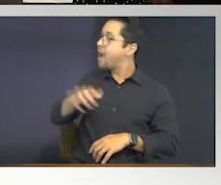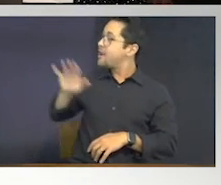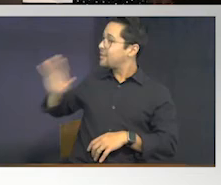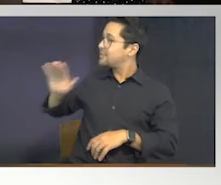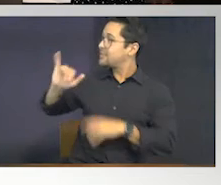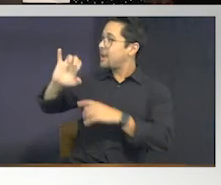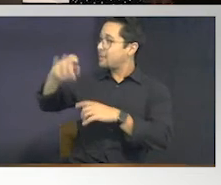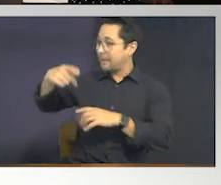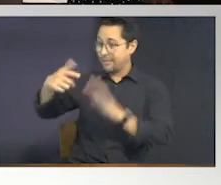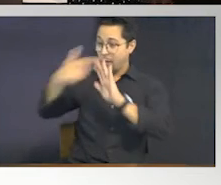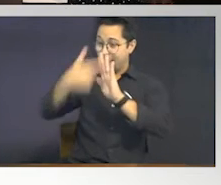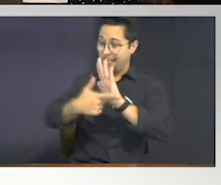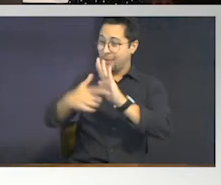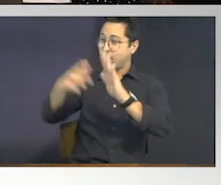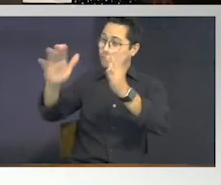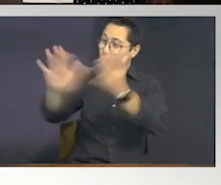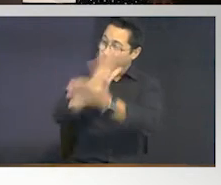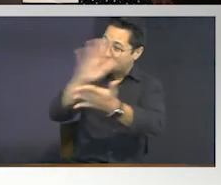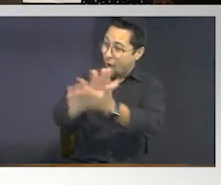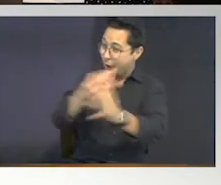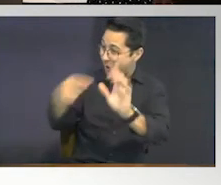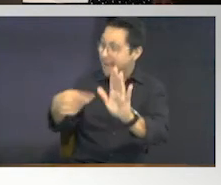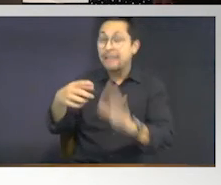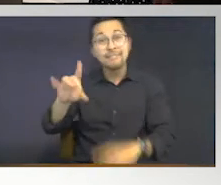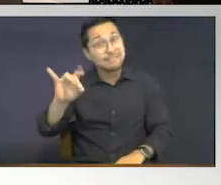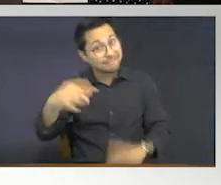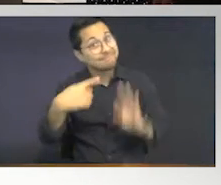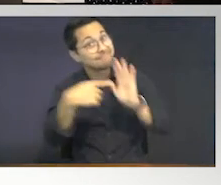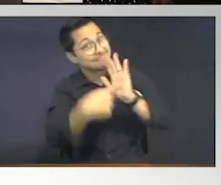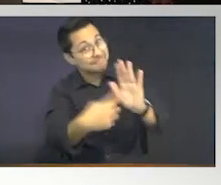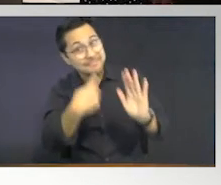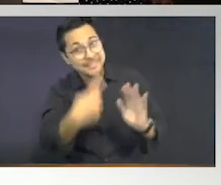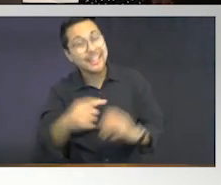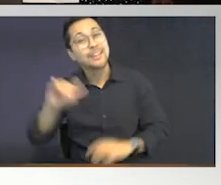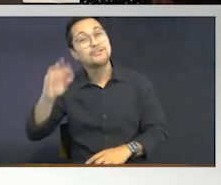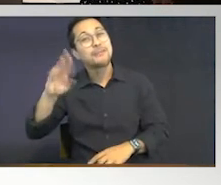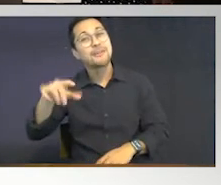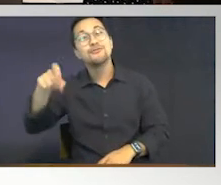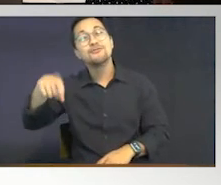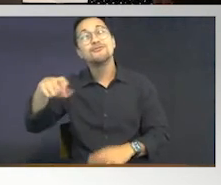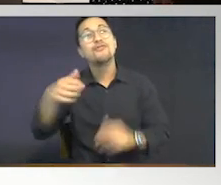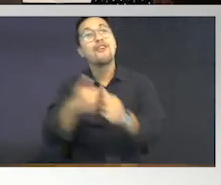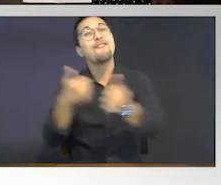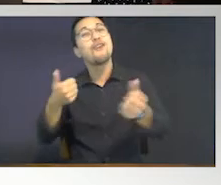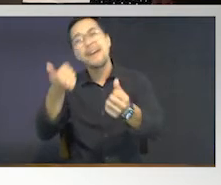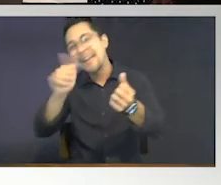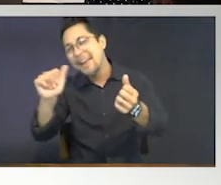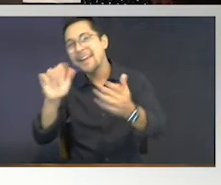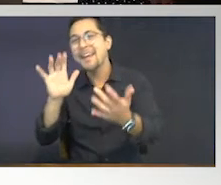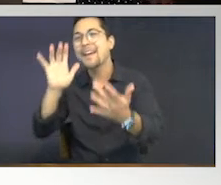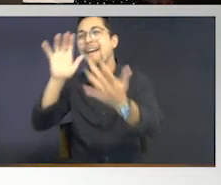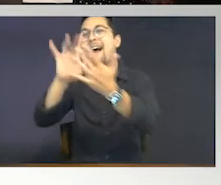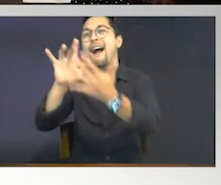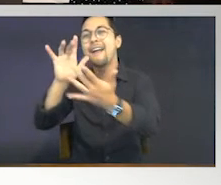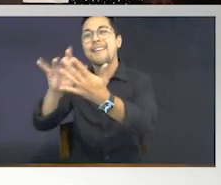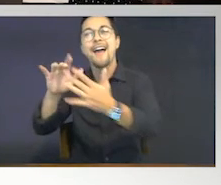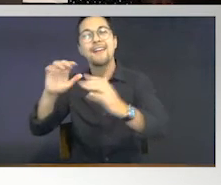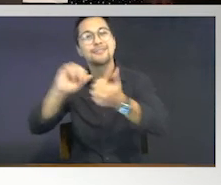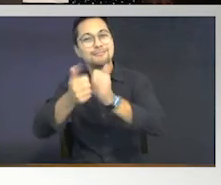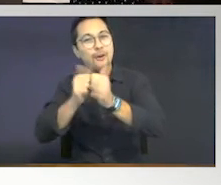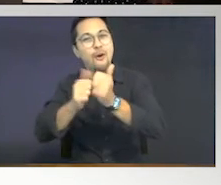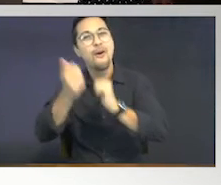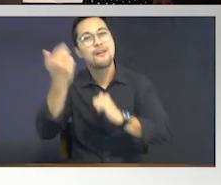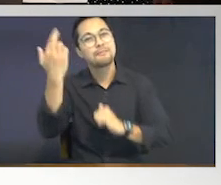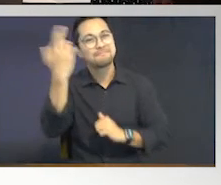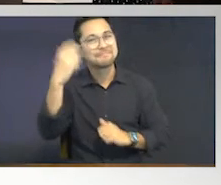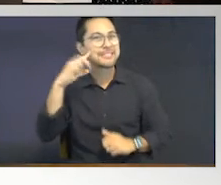was a legal document, right? And it did say that Jeremy should avoid any contact sports because of the shunt, right?